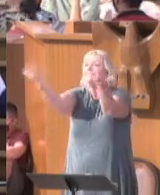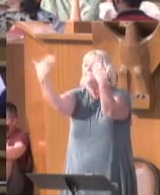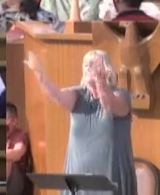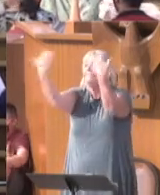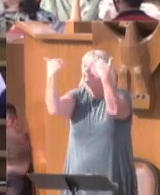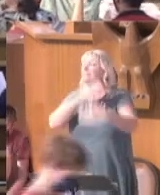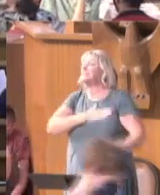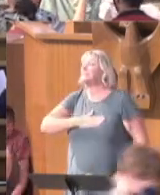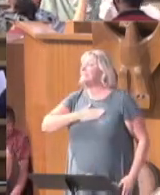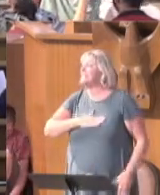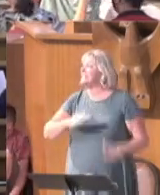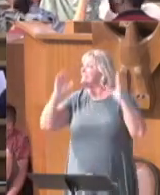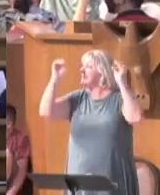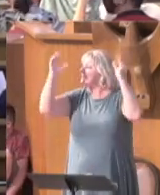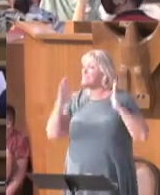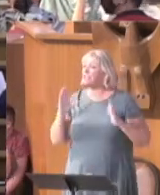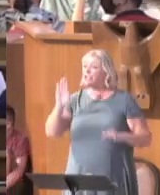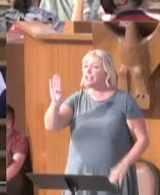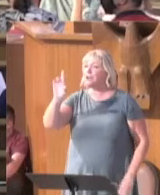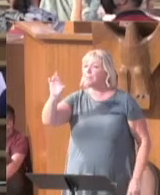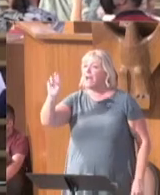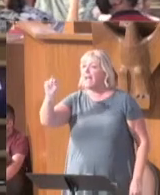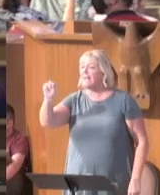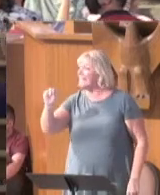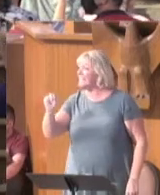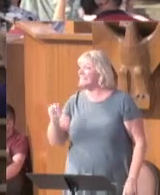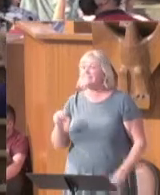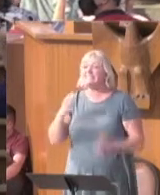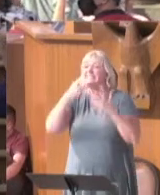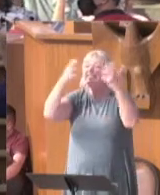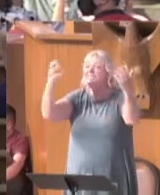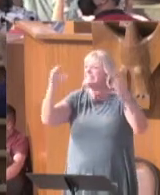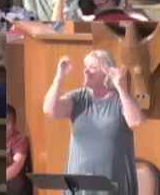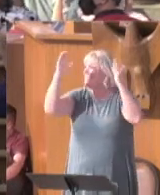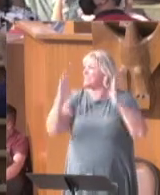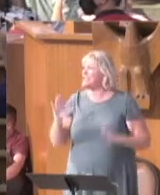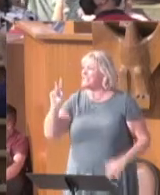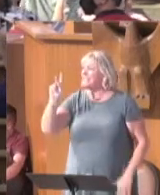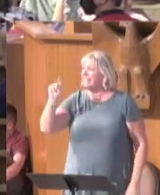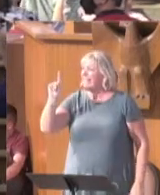Brian? And can we say Teacher Katie?